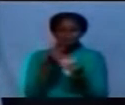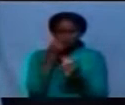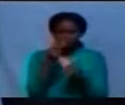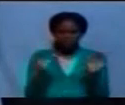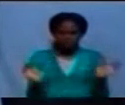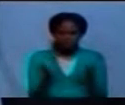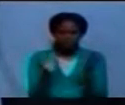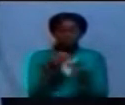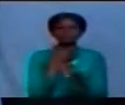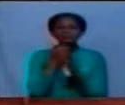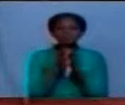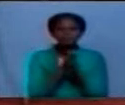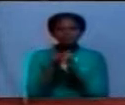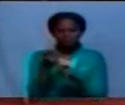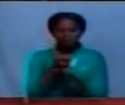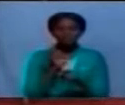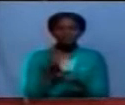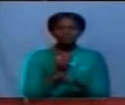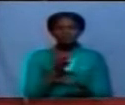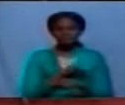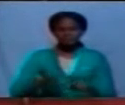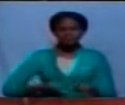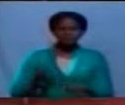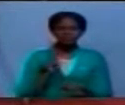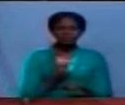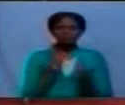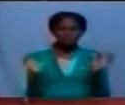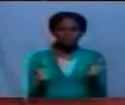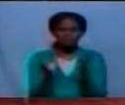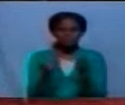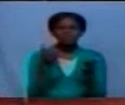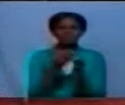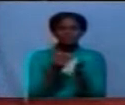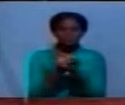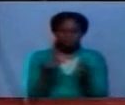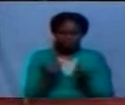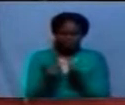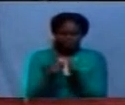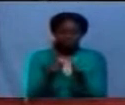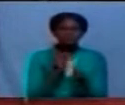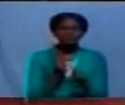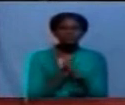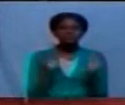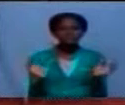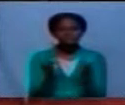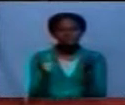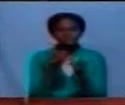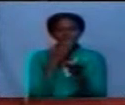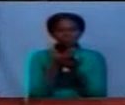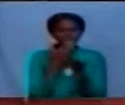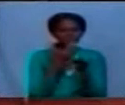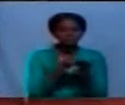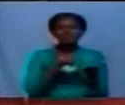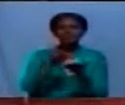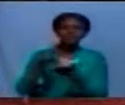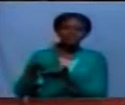promoting the common interests of our membership. We promote the integrity of the financial systems. We promote the efficiency of the payment